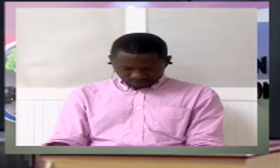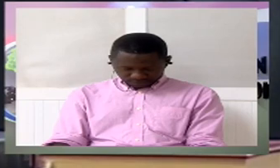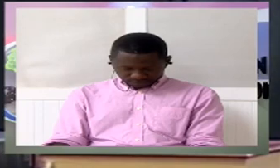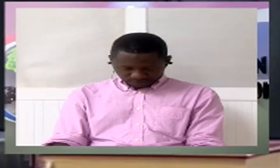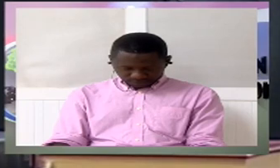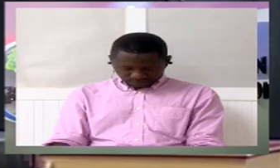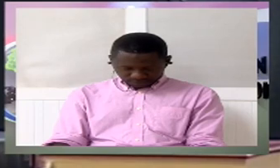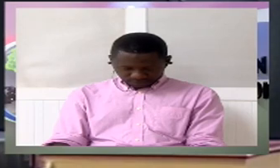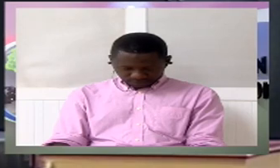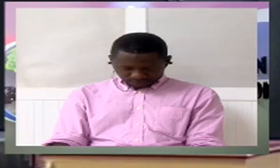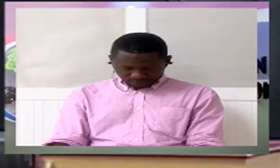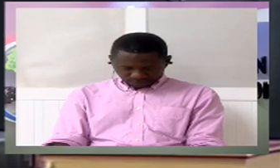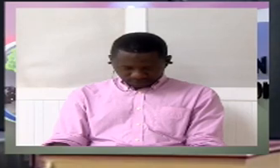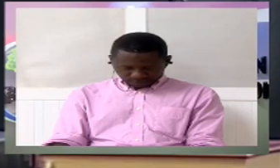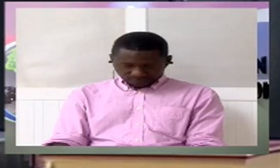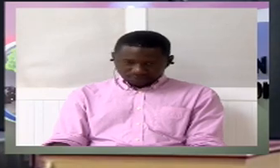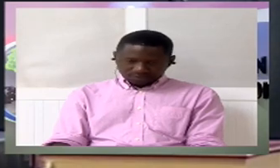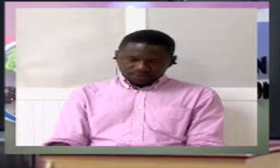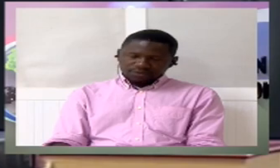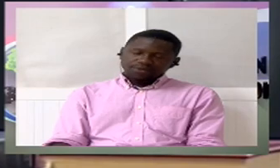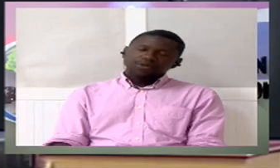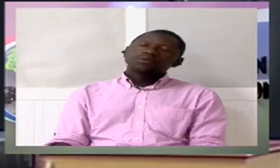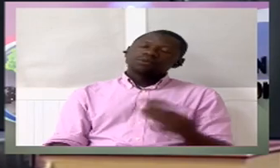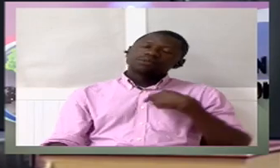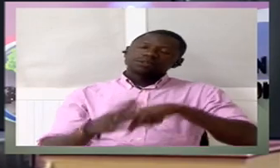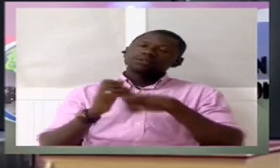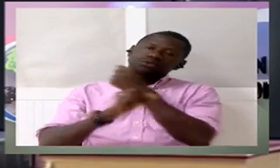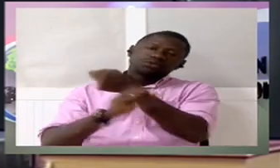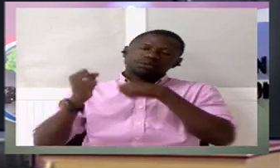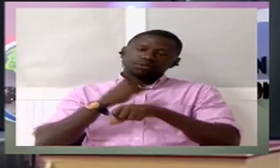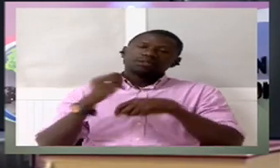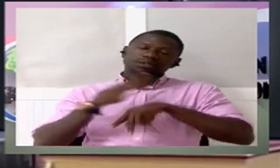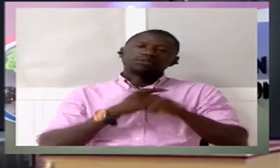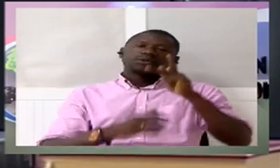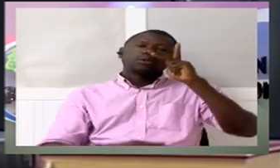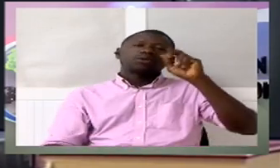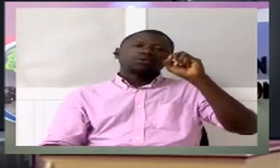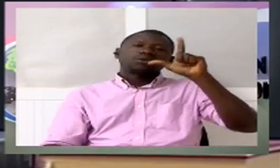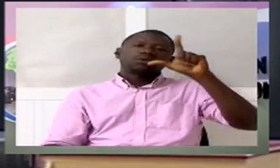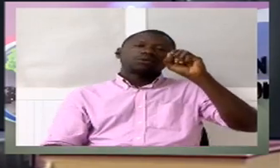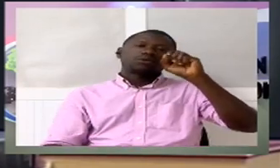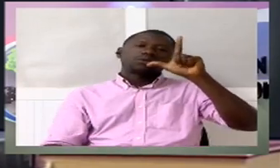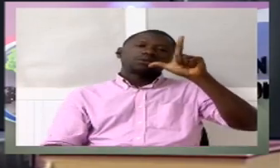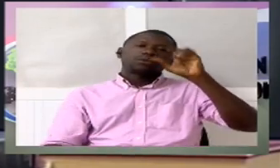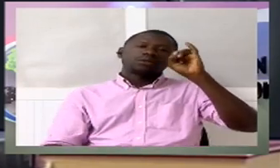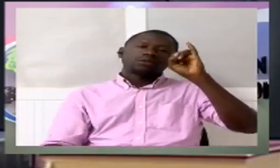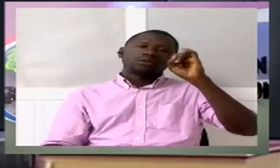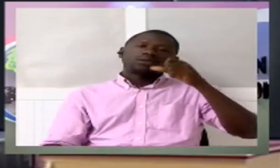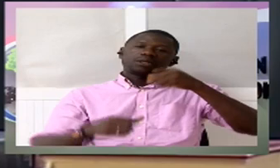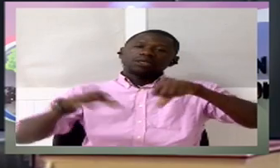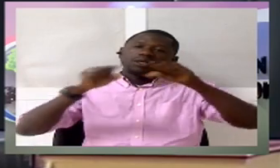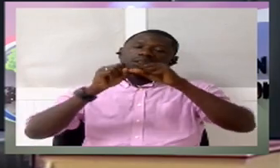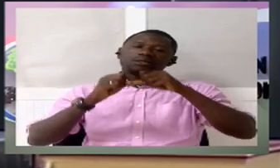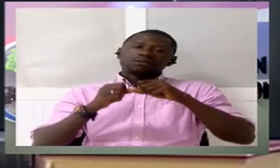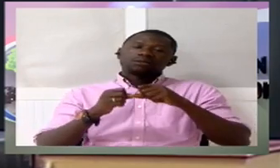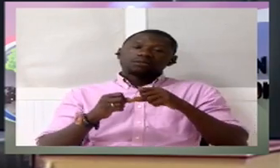I was in that state in Kololi. Me Kololi area menna. The area of Kololi where I was. Jungle